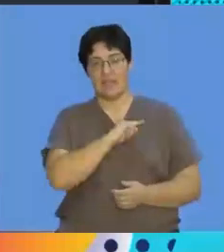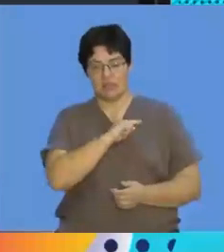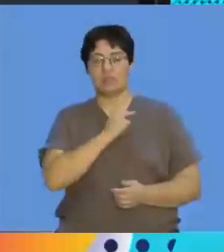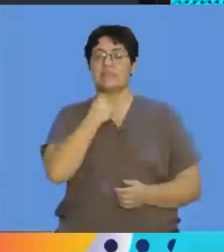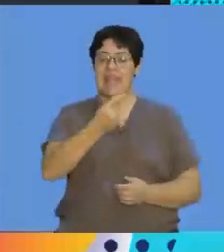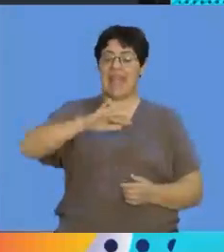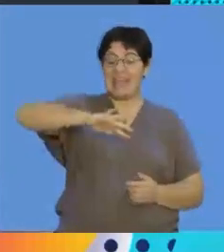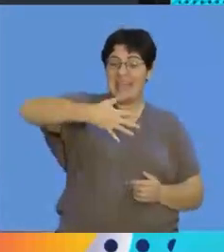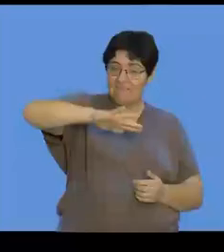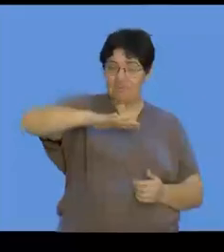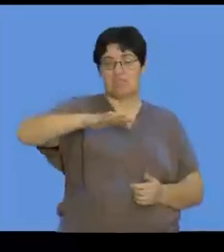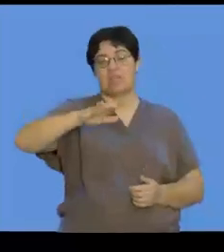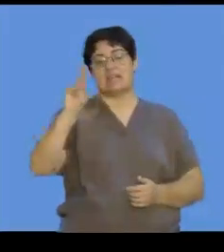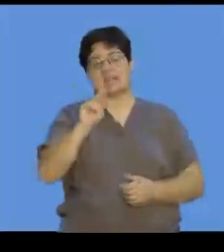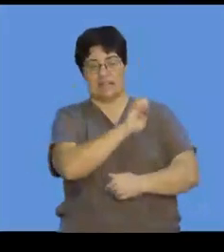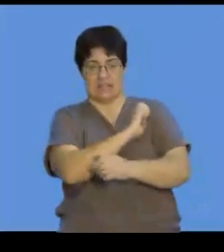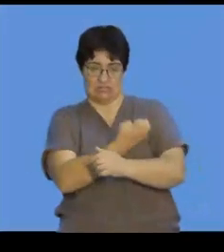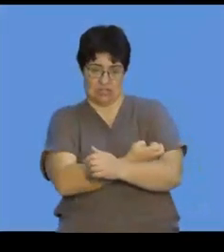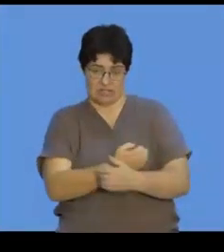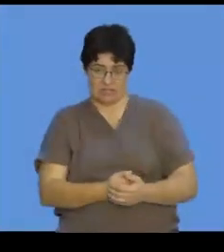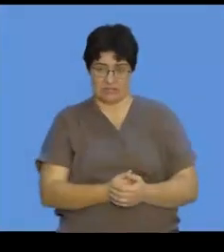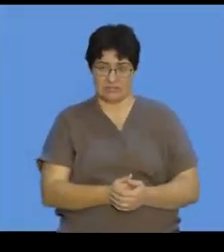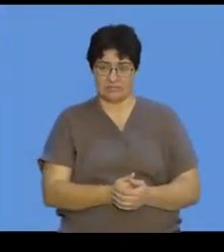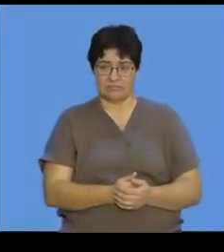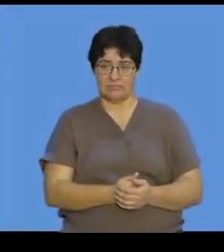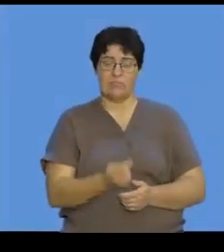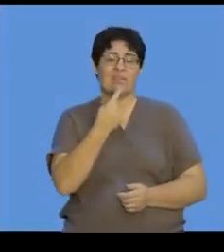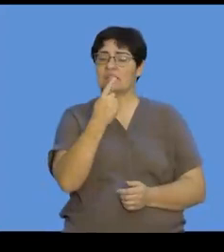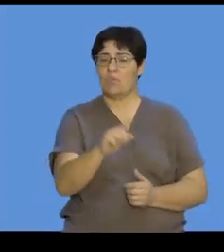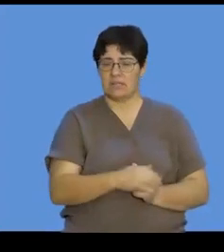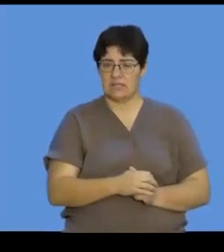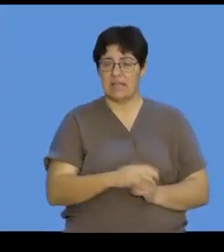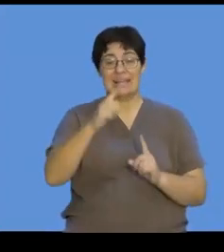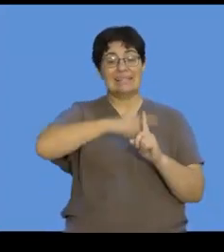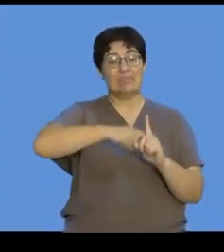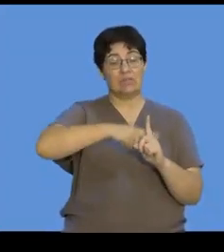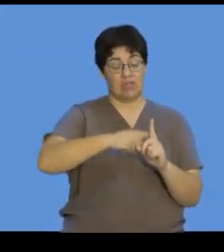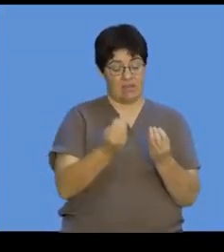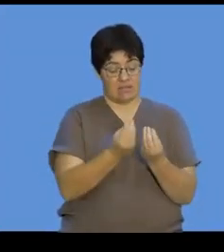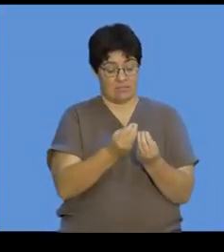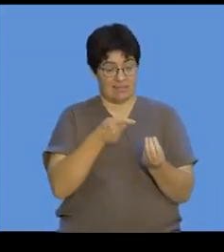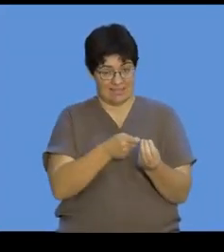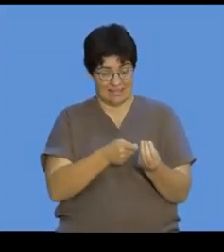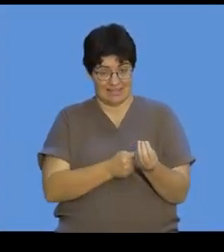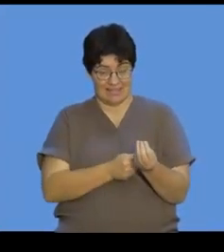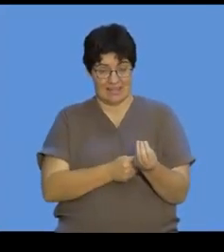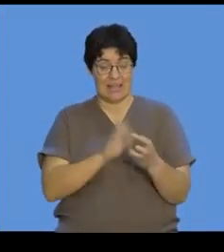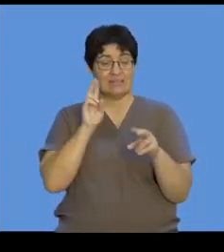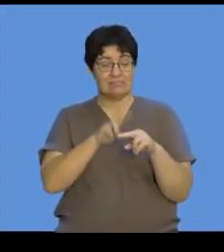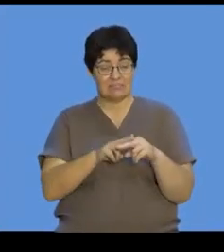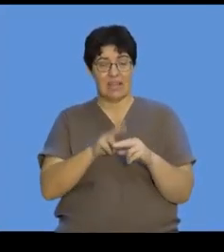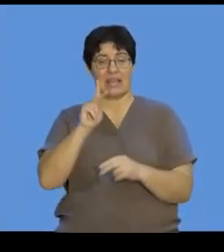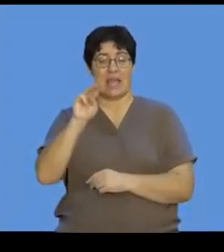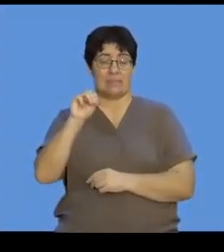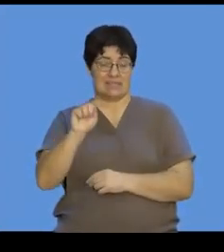kinetic energy, right? Okay, so what does it say? So the temperature of a substance with respect to the kinetic molecular theory is